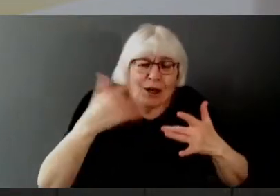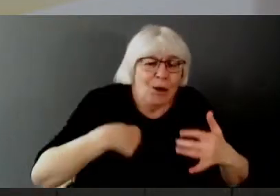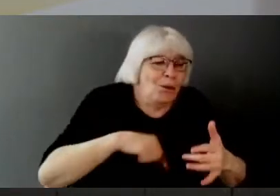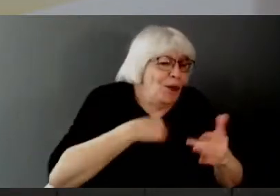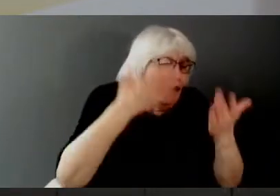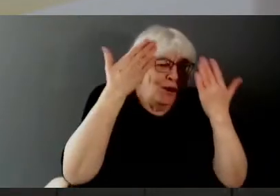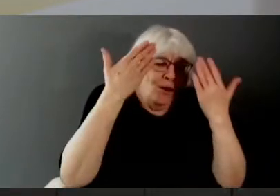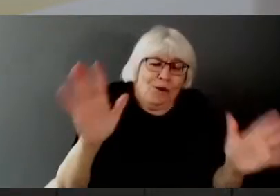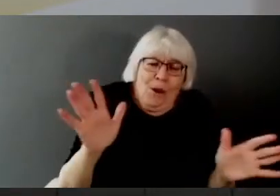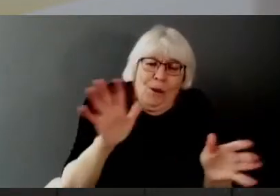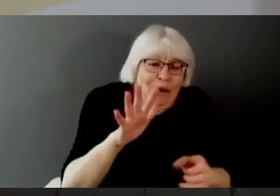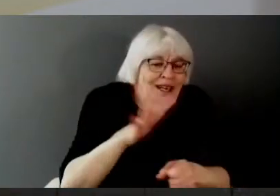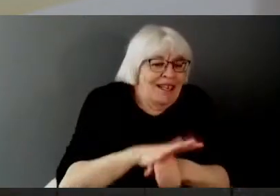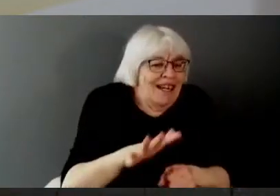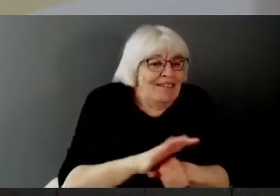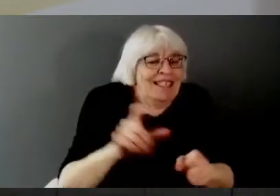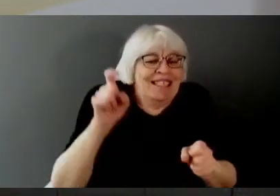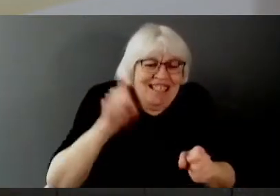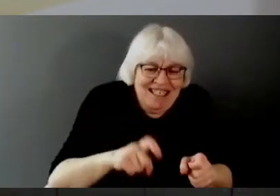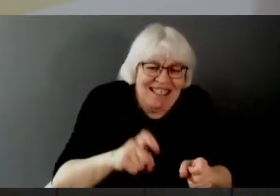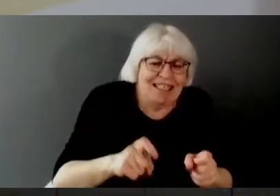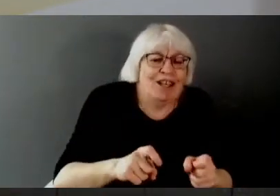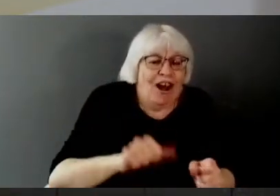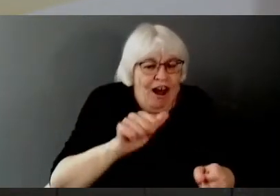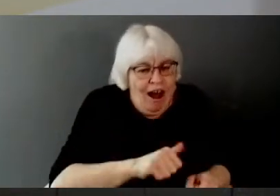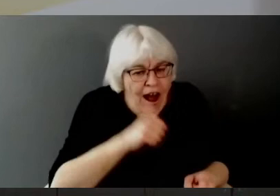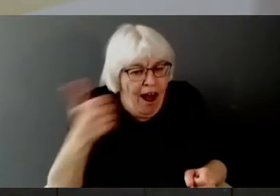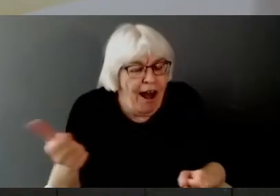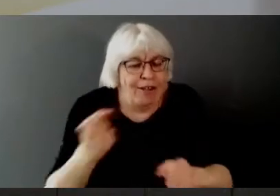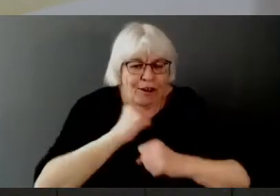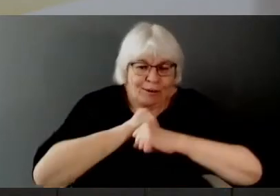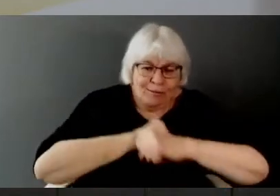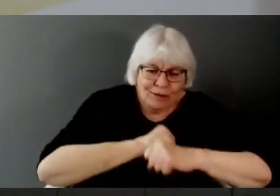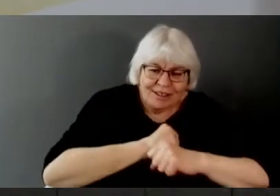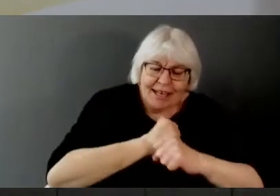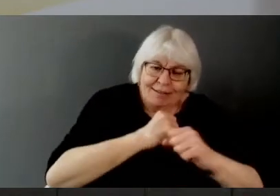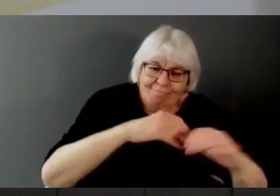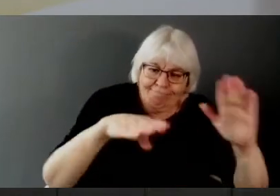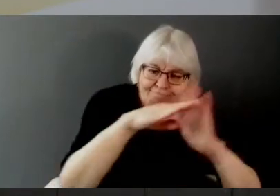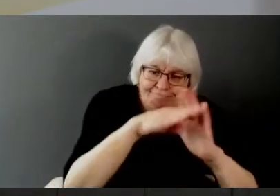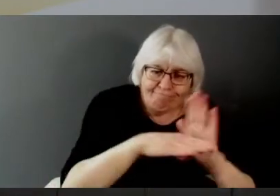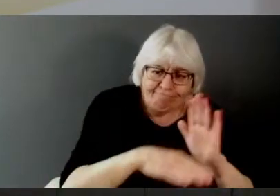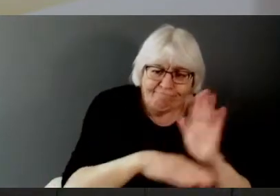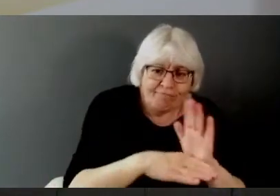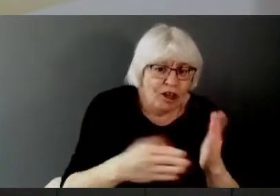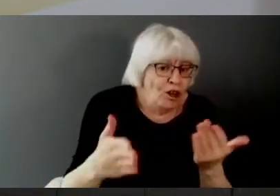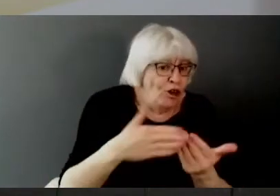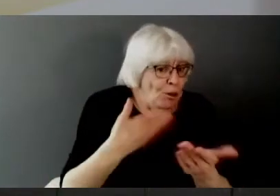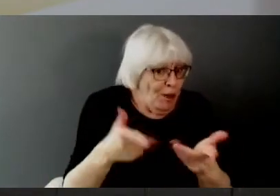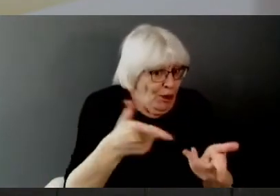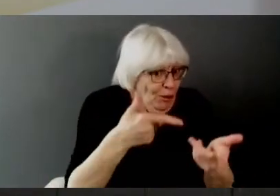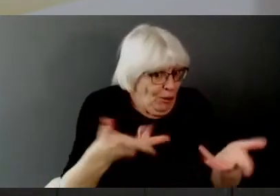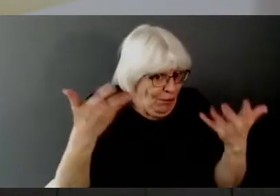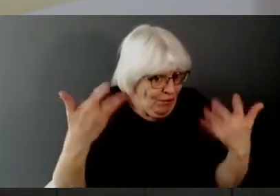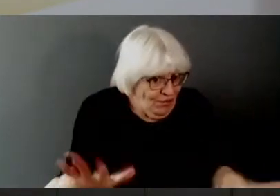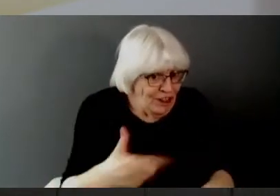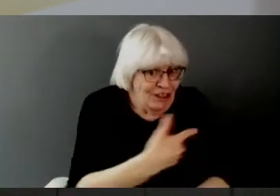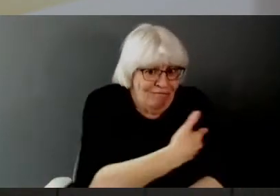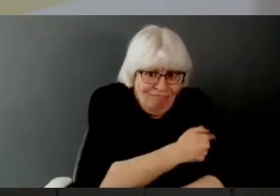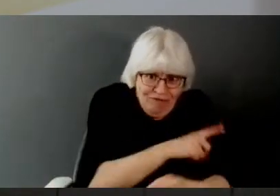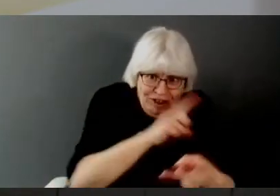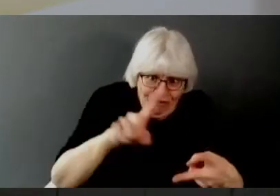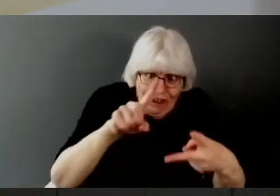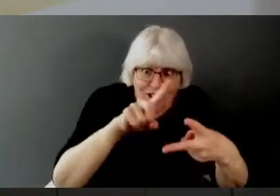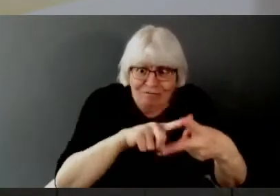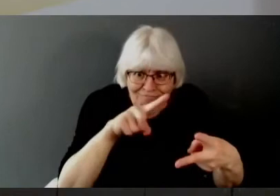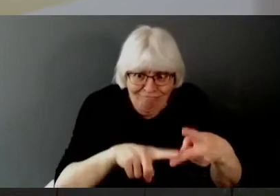by using all the tools available. So even after we are vaccinated, we will initially continue to follow public health measures such as